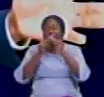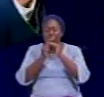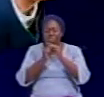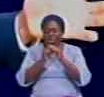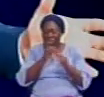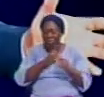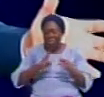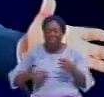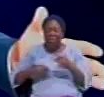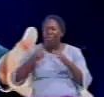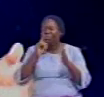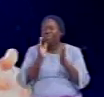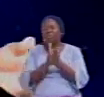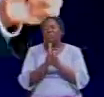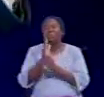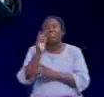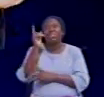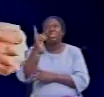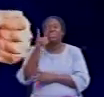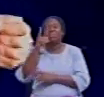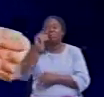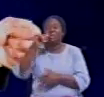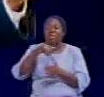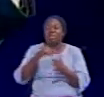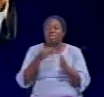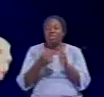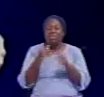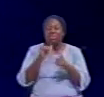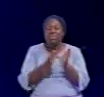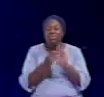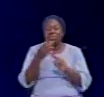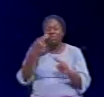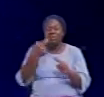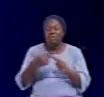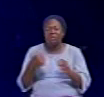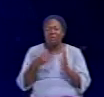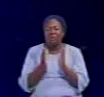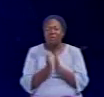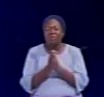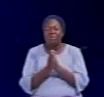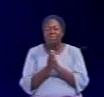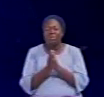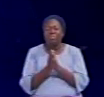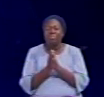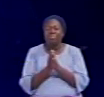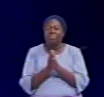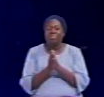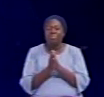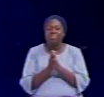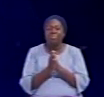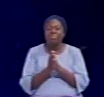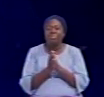Just praise him. In Jesus' name we've prayed.